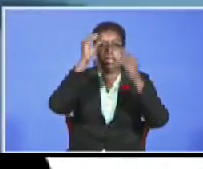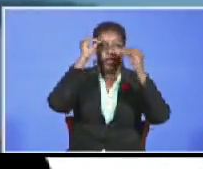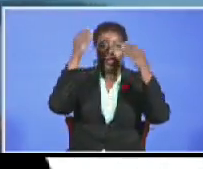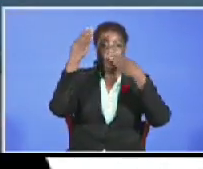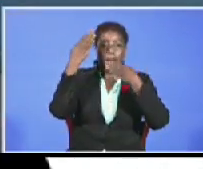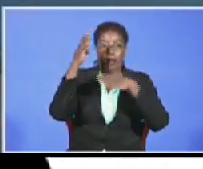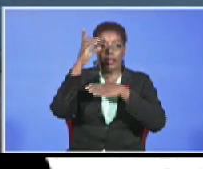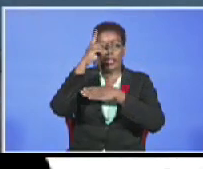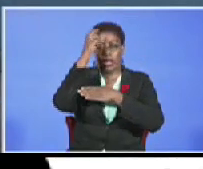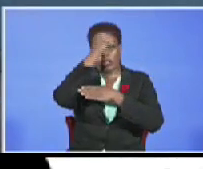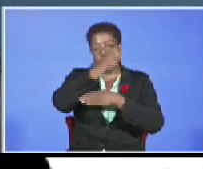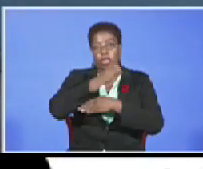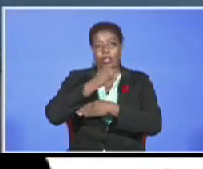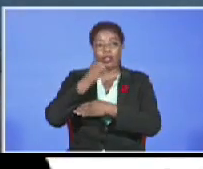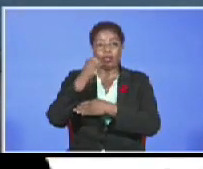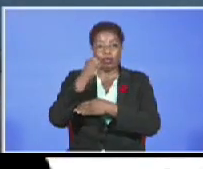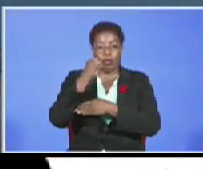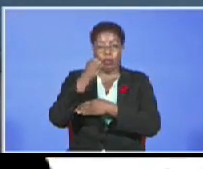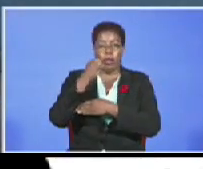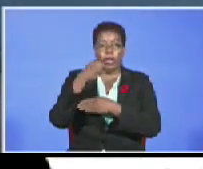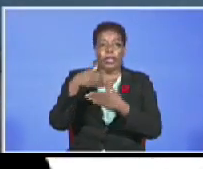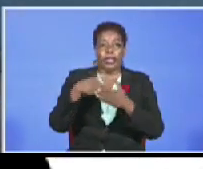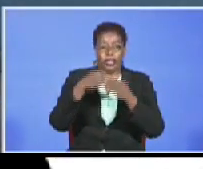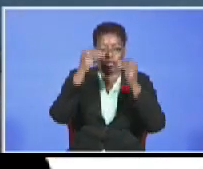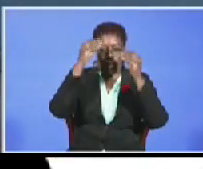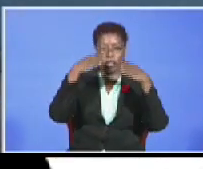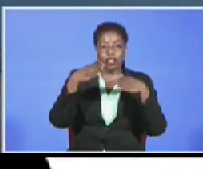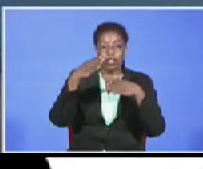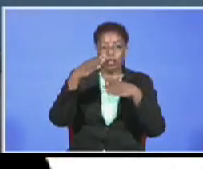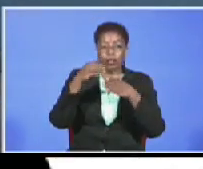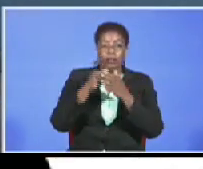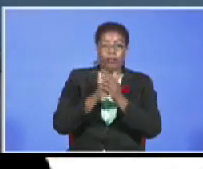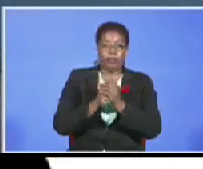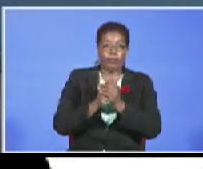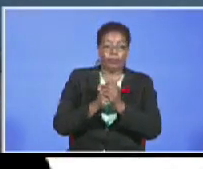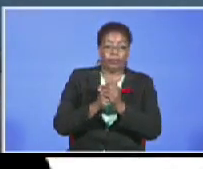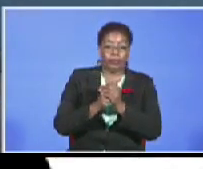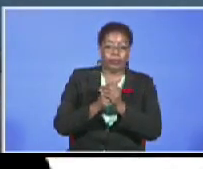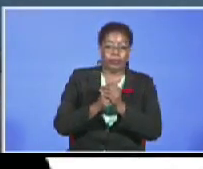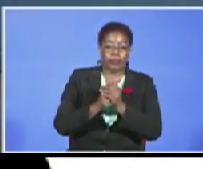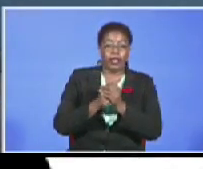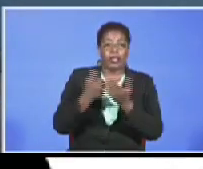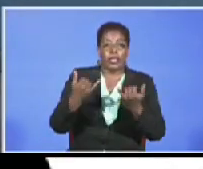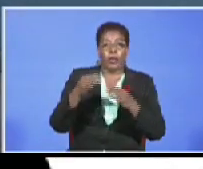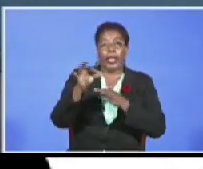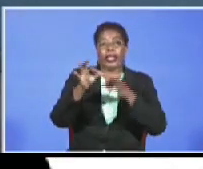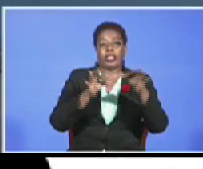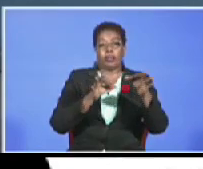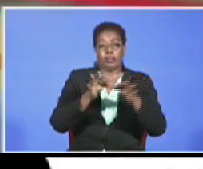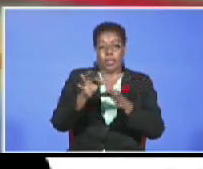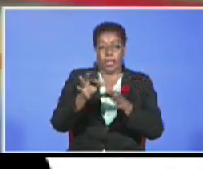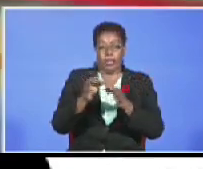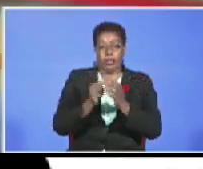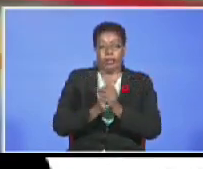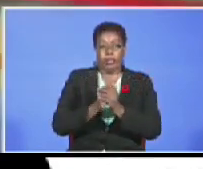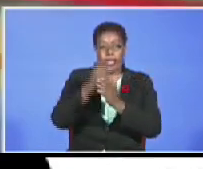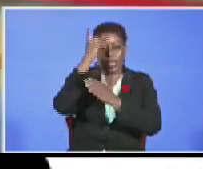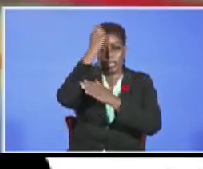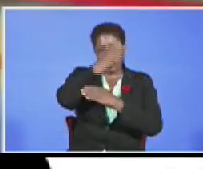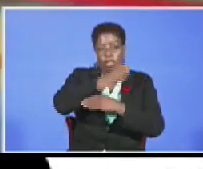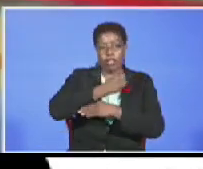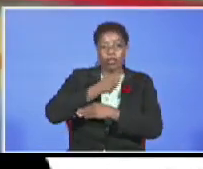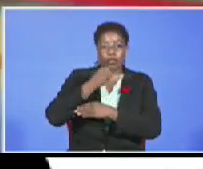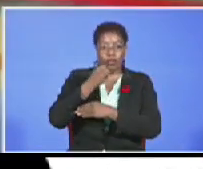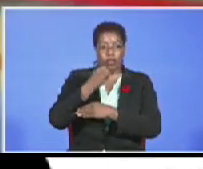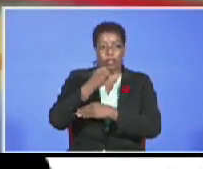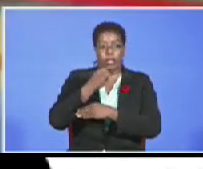Bahamas Down Syndrome and Friends Center that is operated by the Bahamas Down Syndrome Association, explains the abnormality. Down syndrome is a